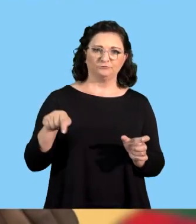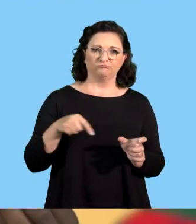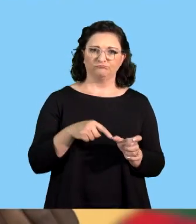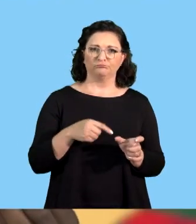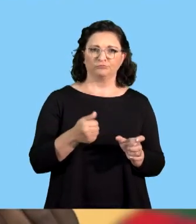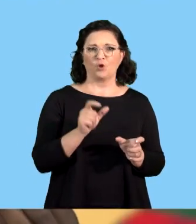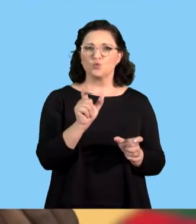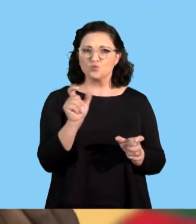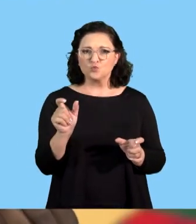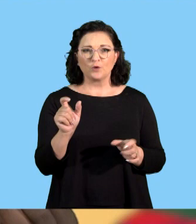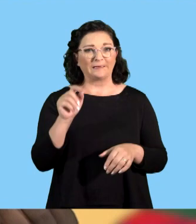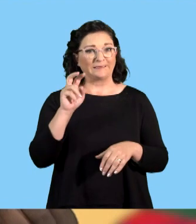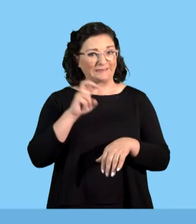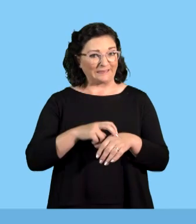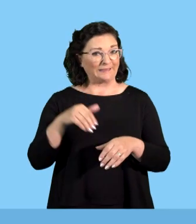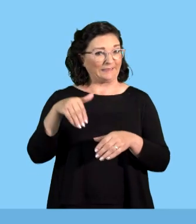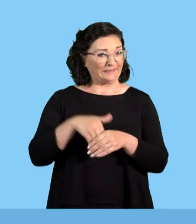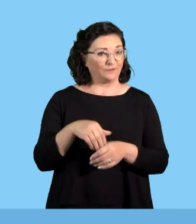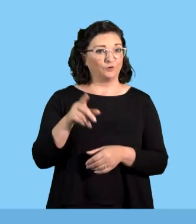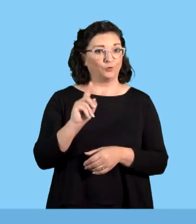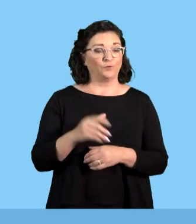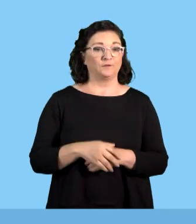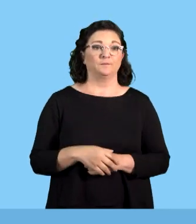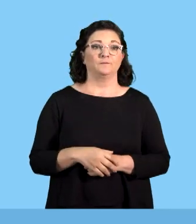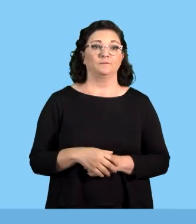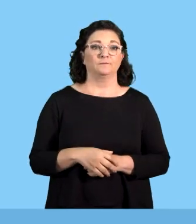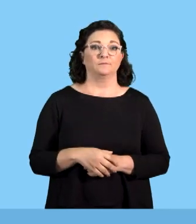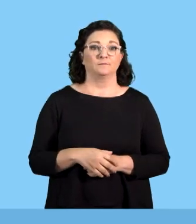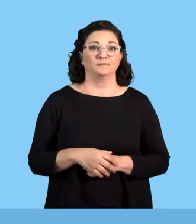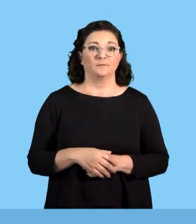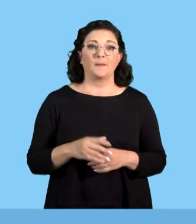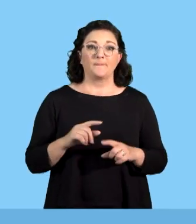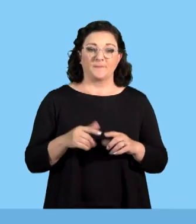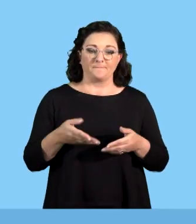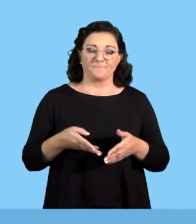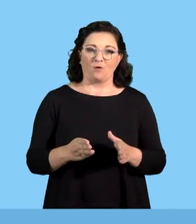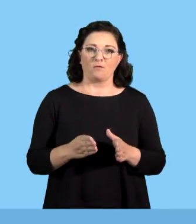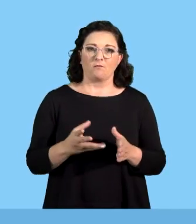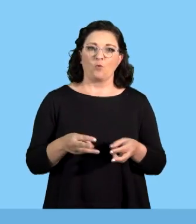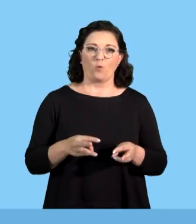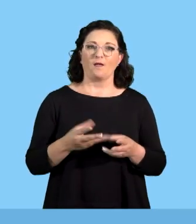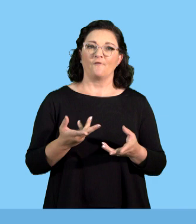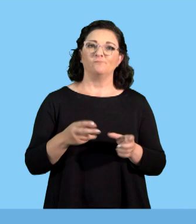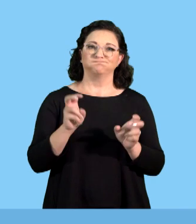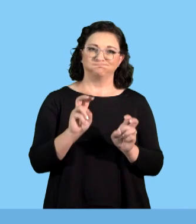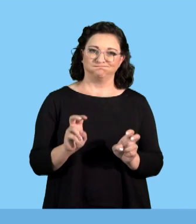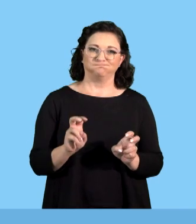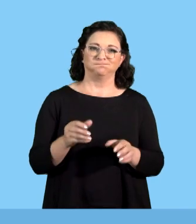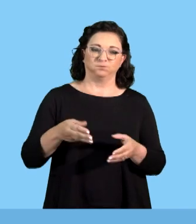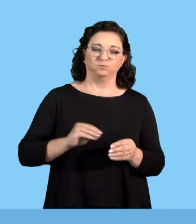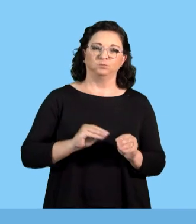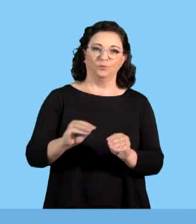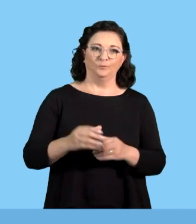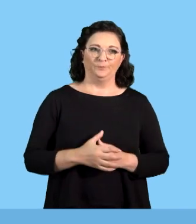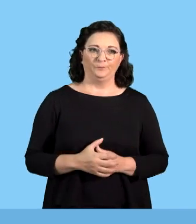around with these words, but then make sure that you do say that an electric circuit is a conducting pathway for electricity.